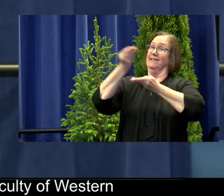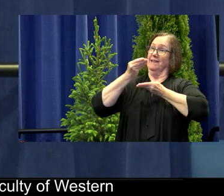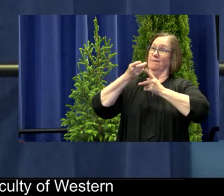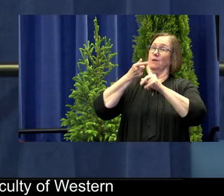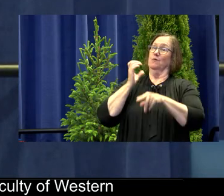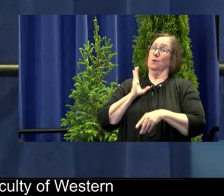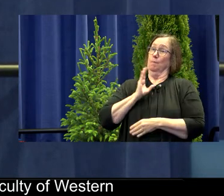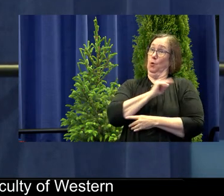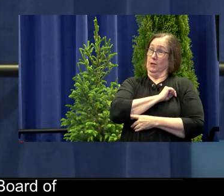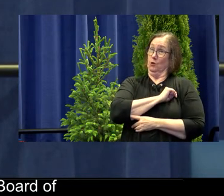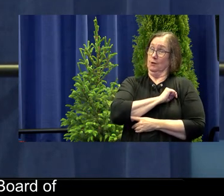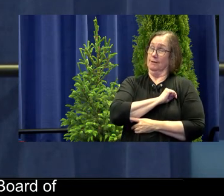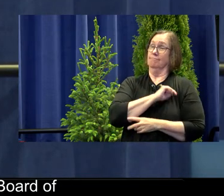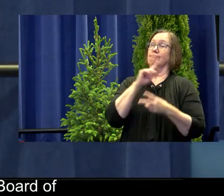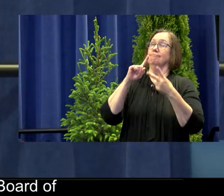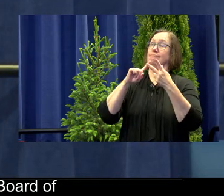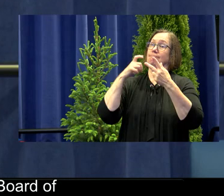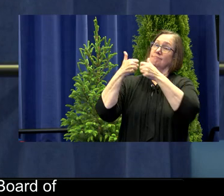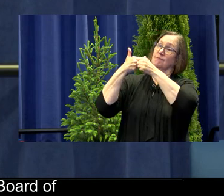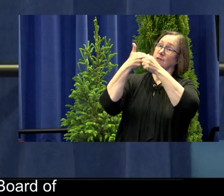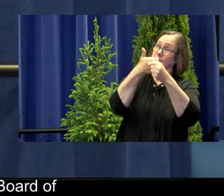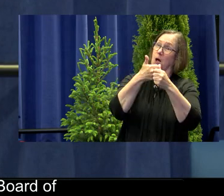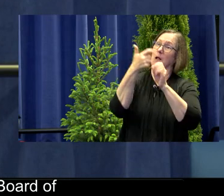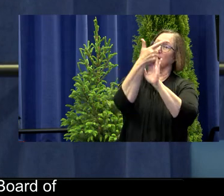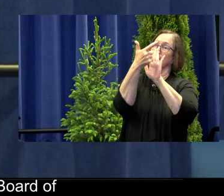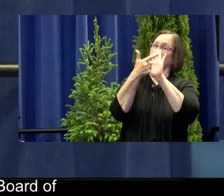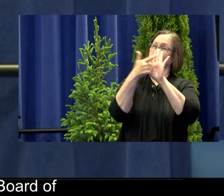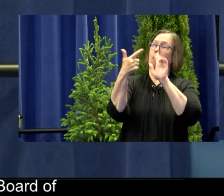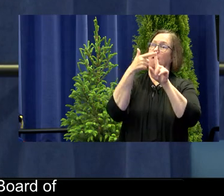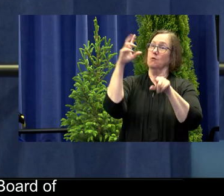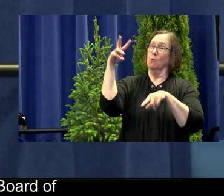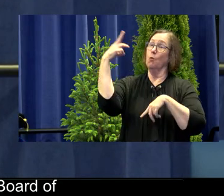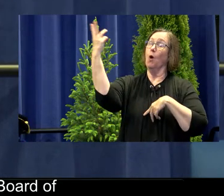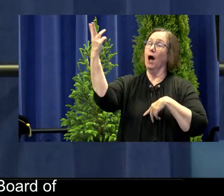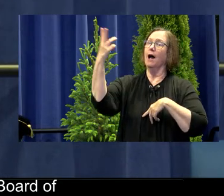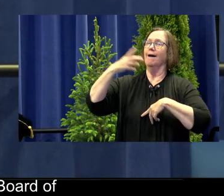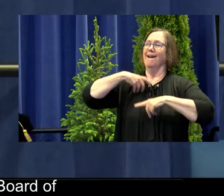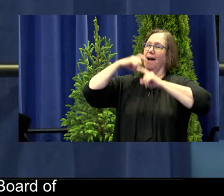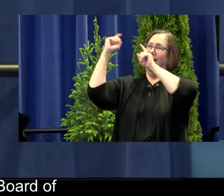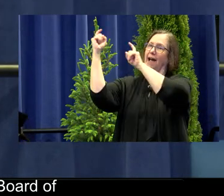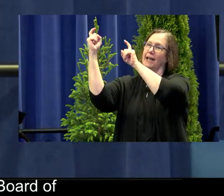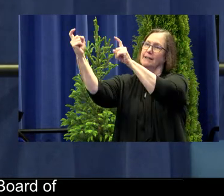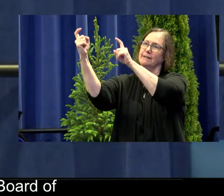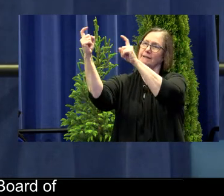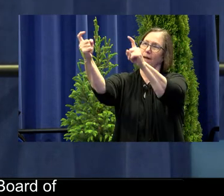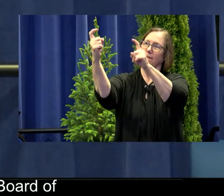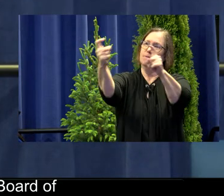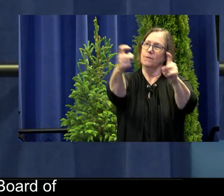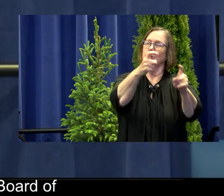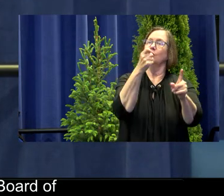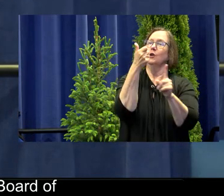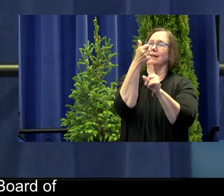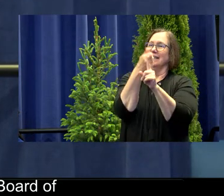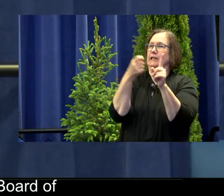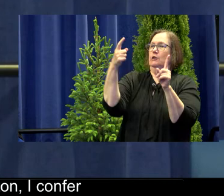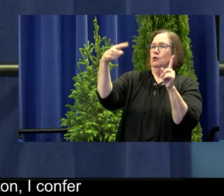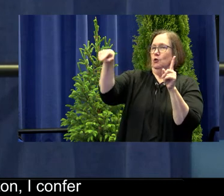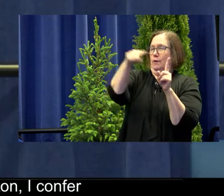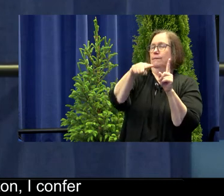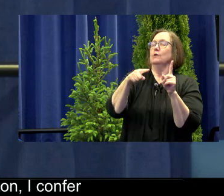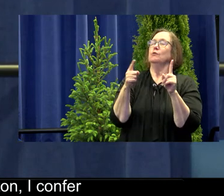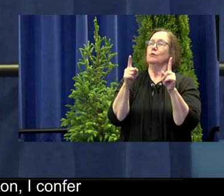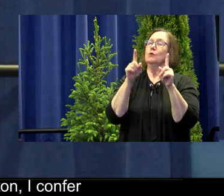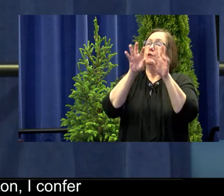Trustees, and in conformity with the laws of the State of Washington, I confer upon you the degree appropriate to the work you